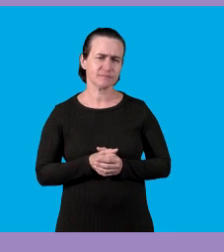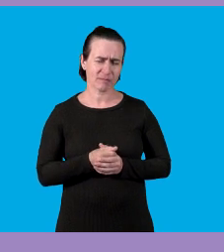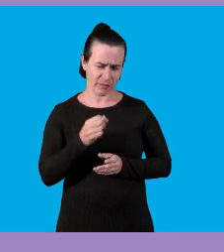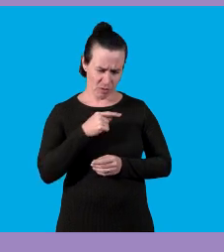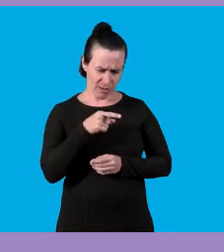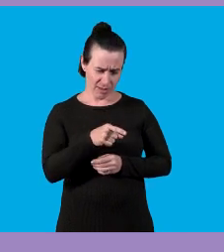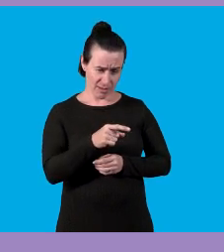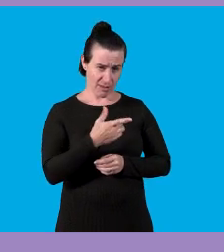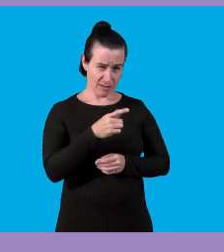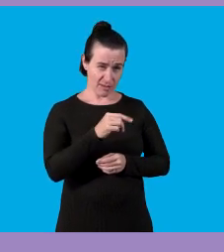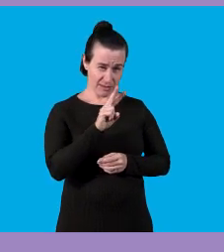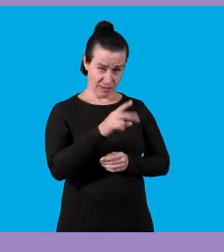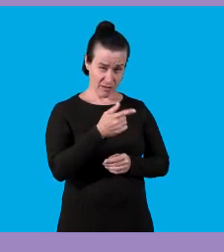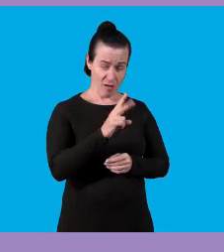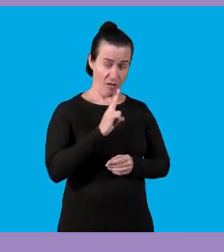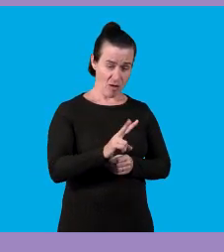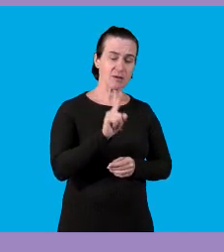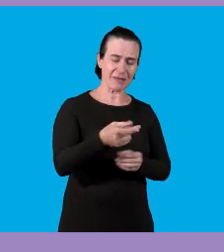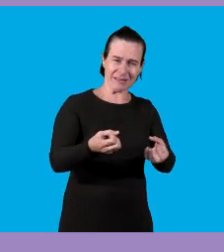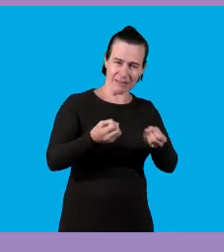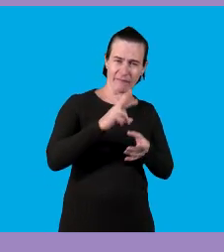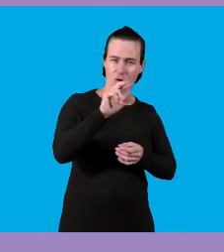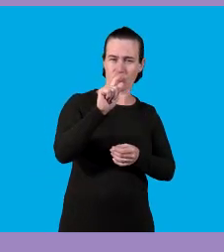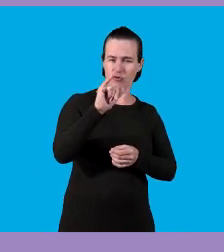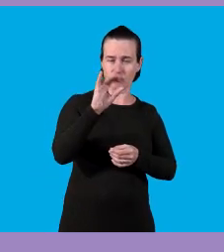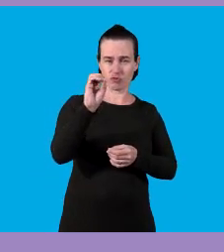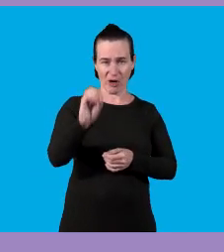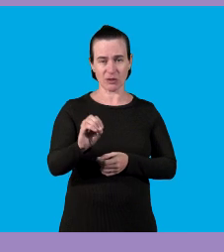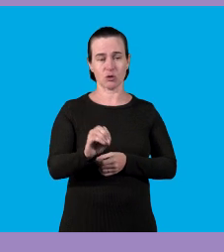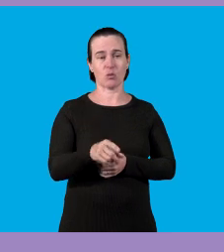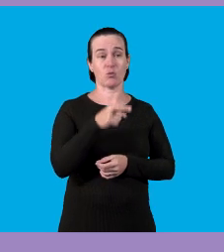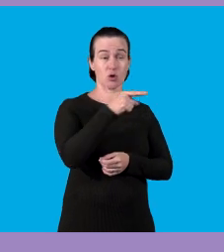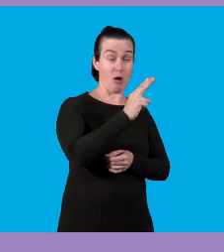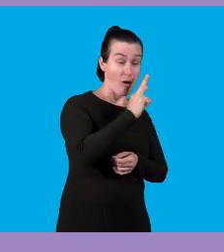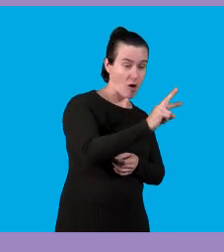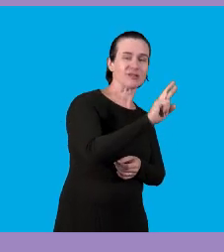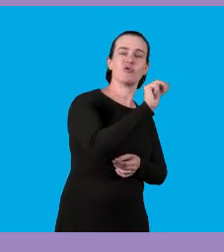give us a ratio, and that ratio must be equal on all three of those